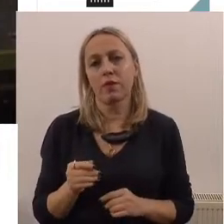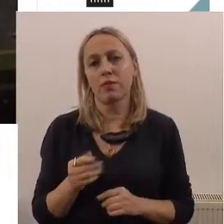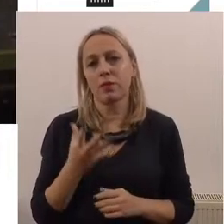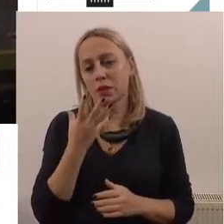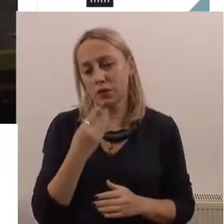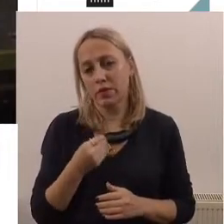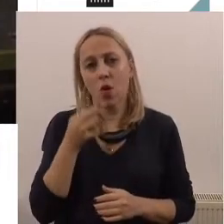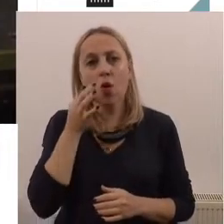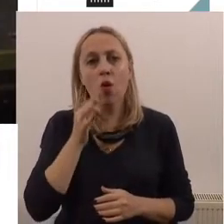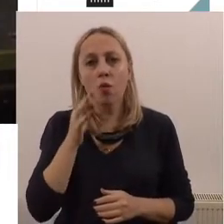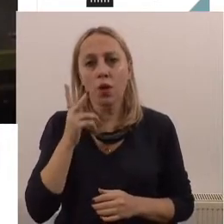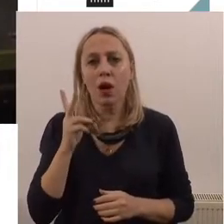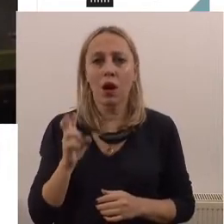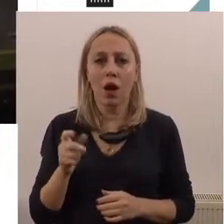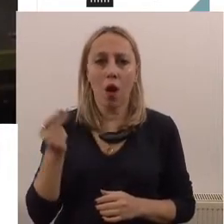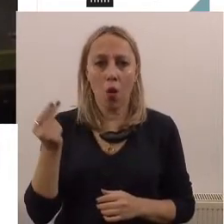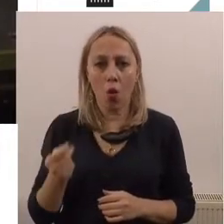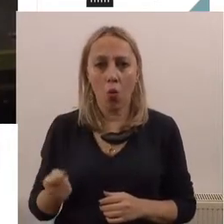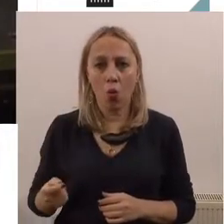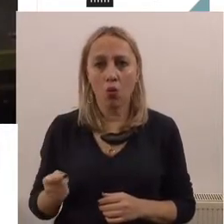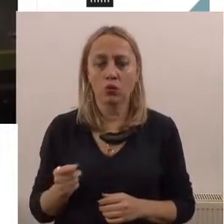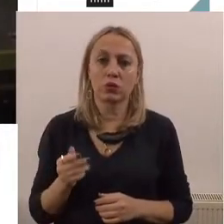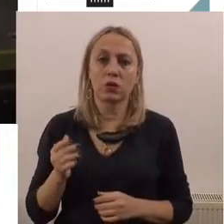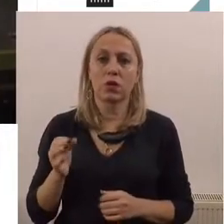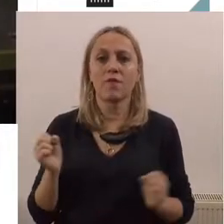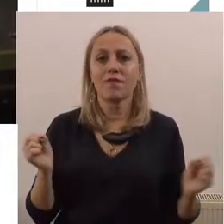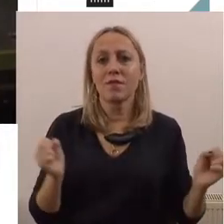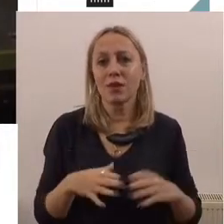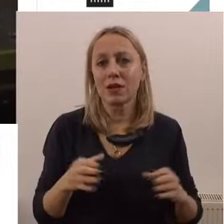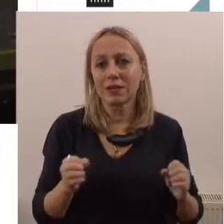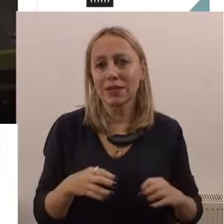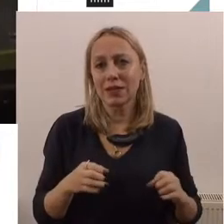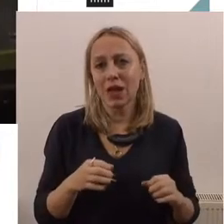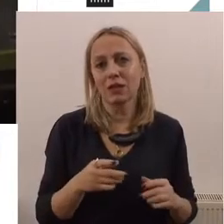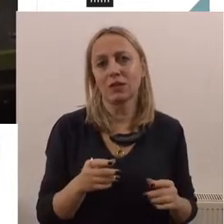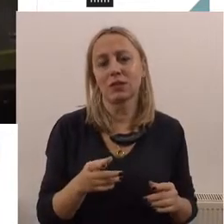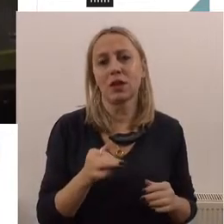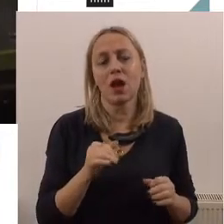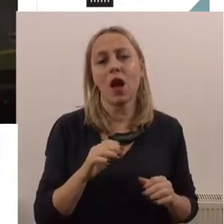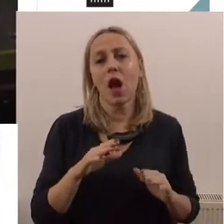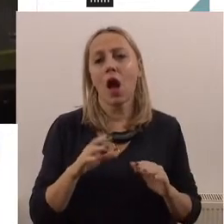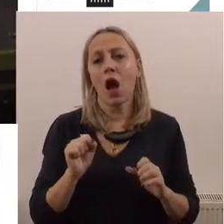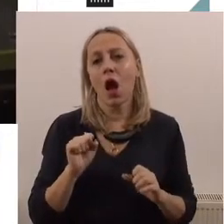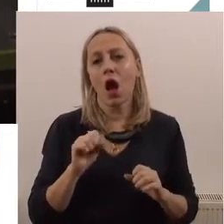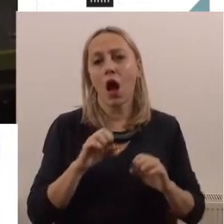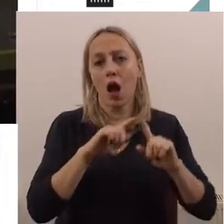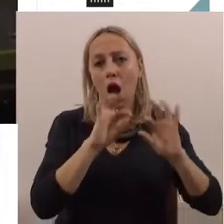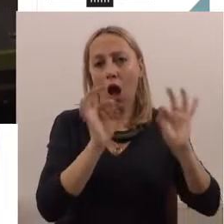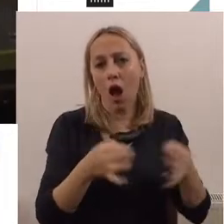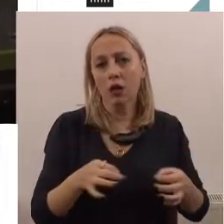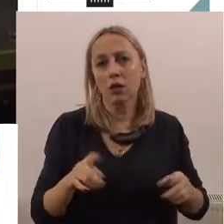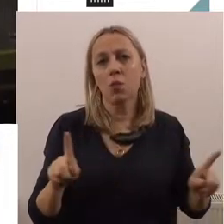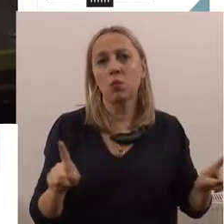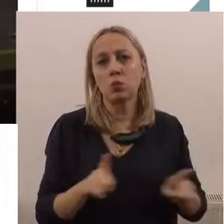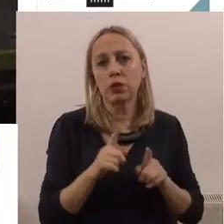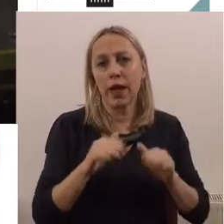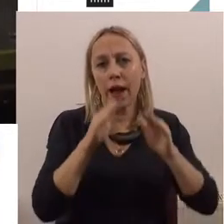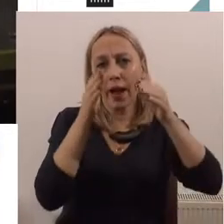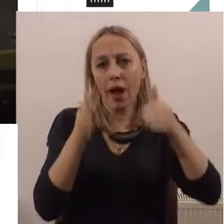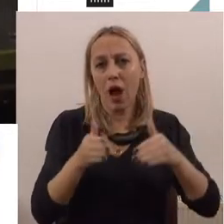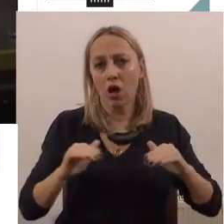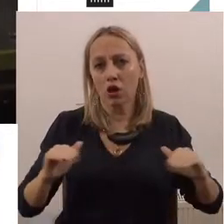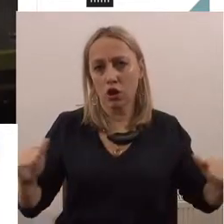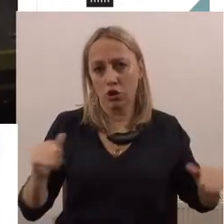I would say a couple of more words as artist in the garage